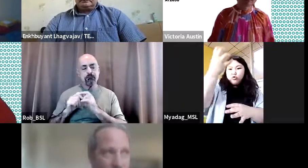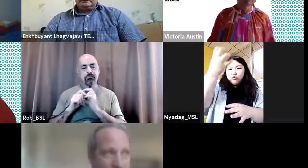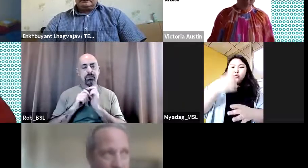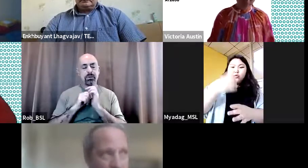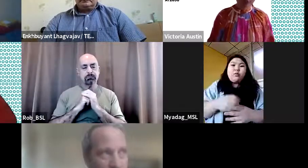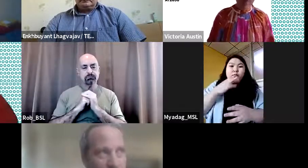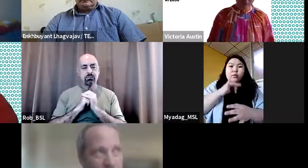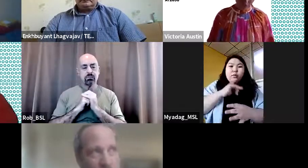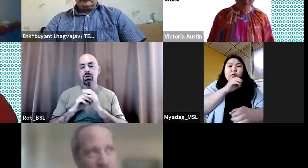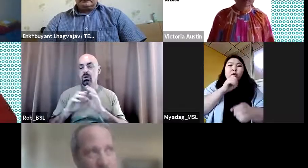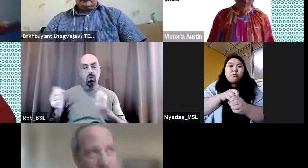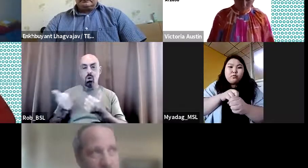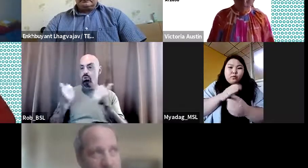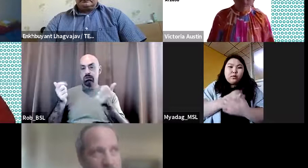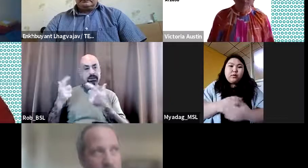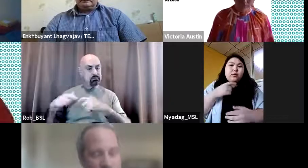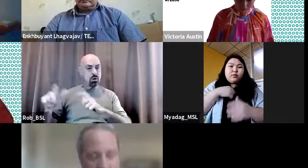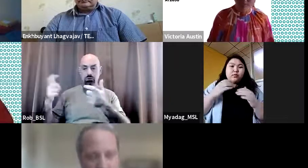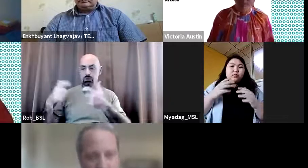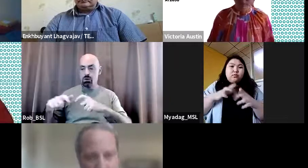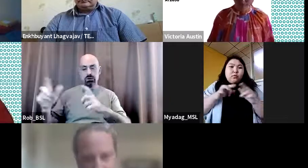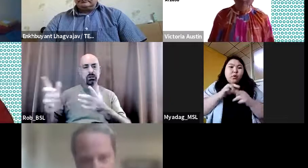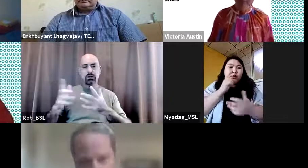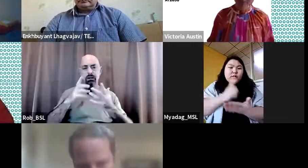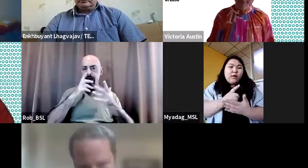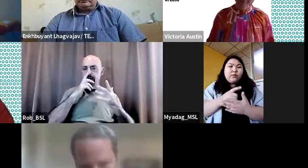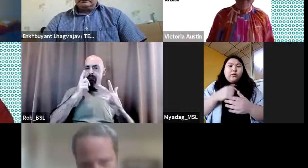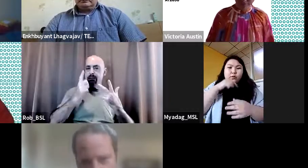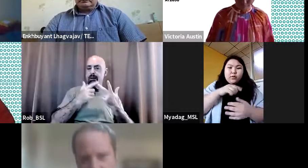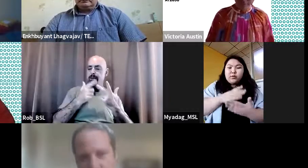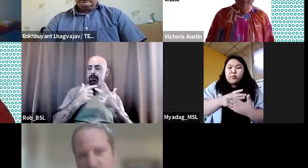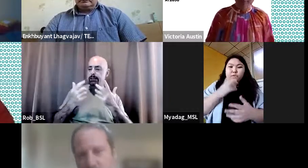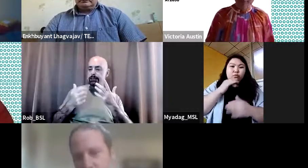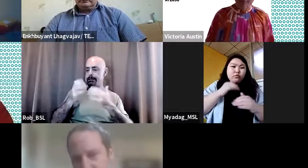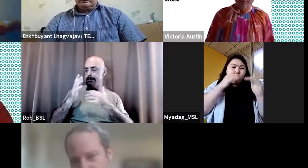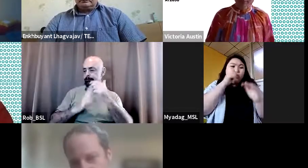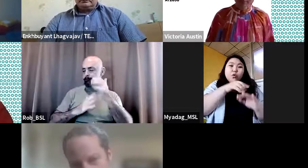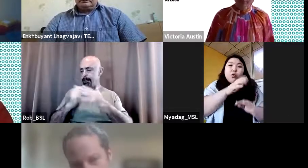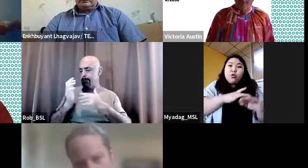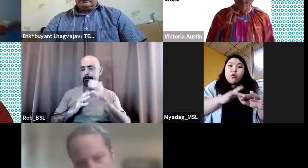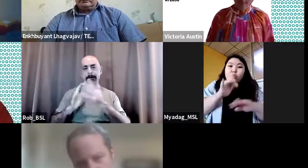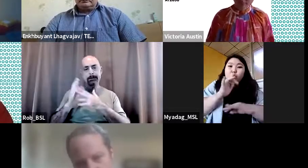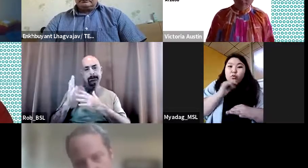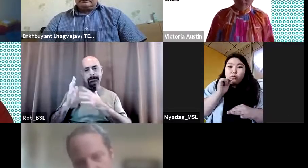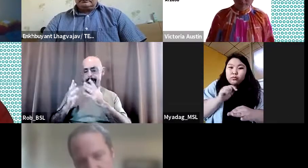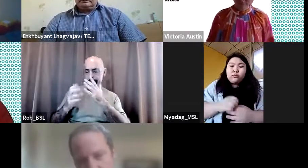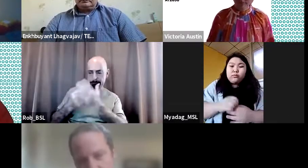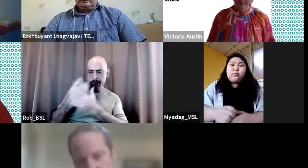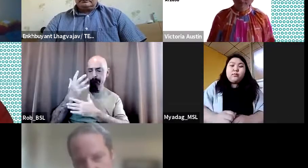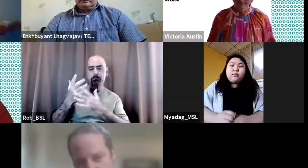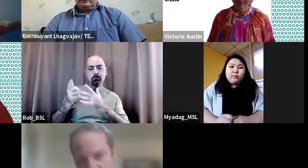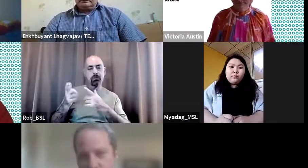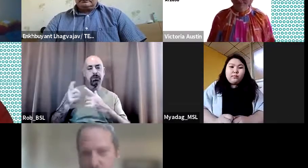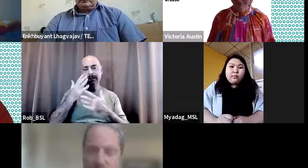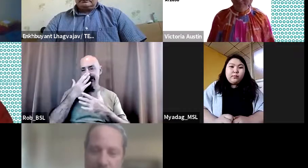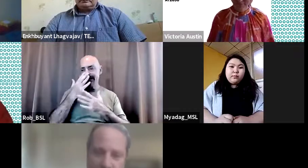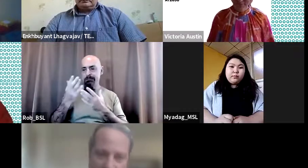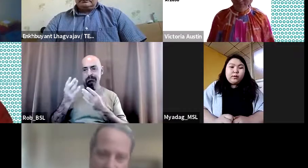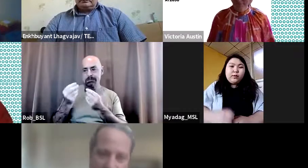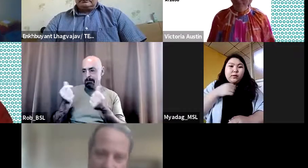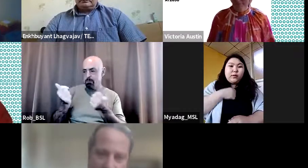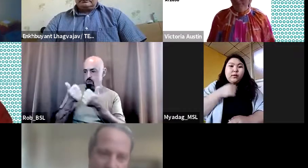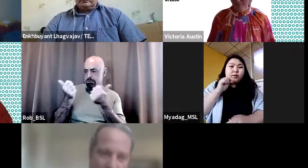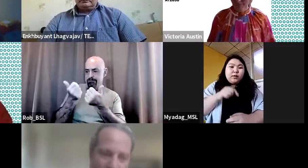which are already ongoing. We are finalizing some development of the sub-center. Some are already almost finished or